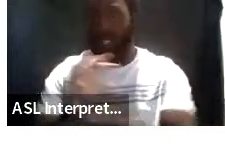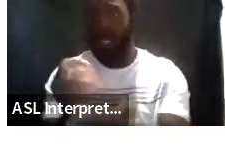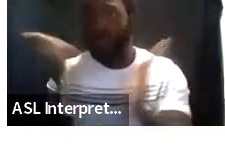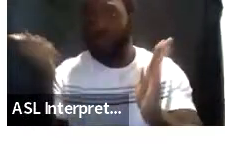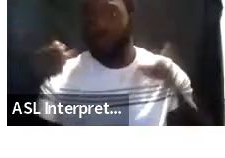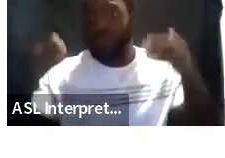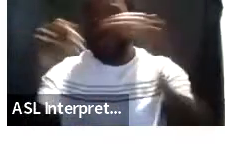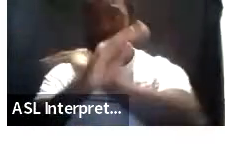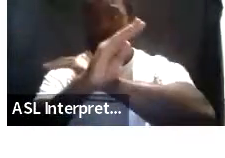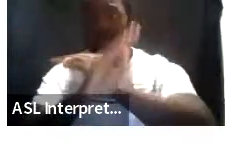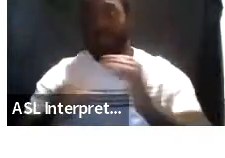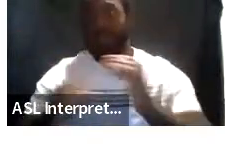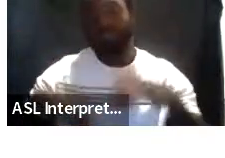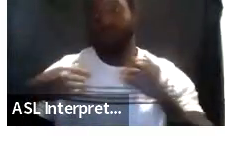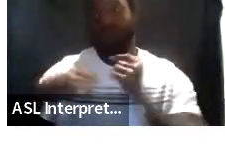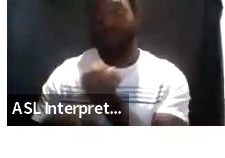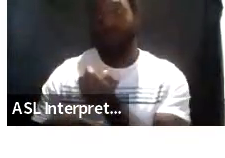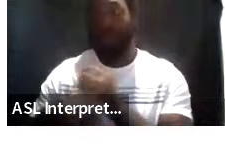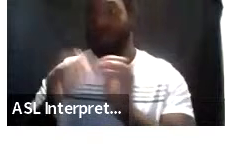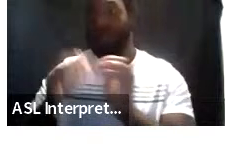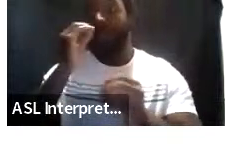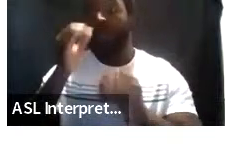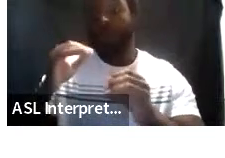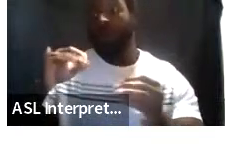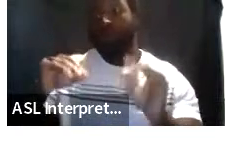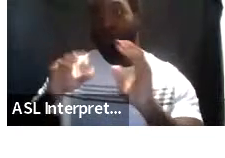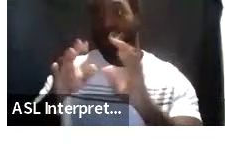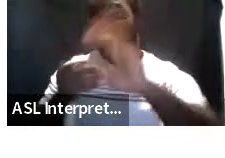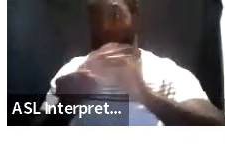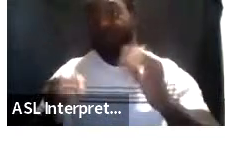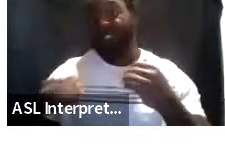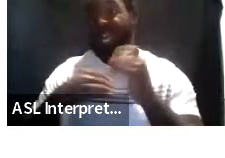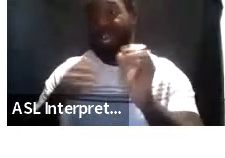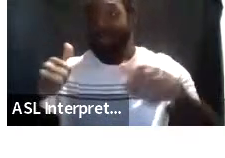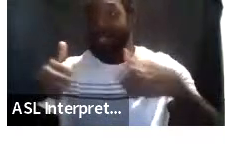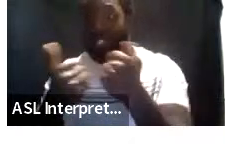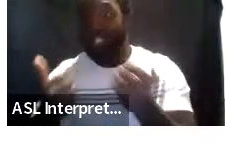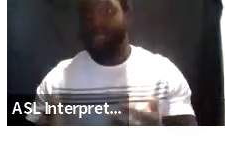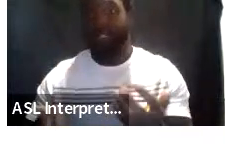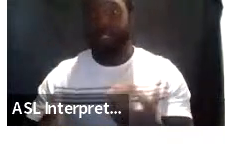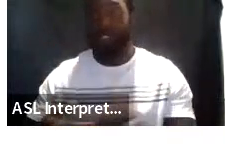many challenges home and building owners are facing in responding to our climate emergency.